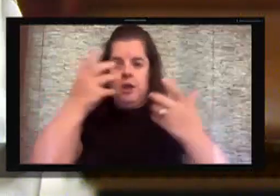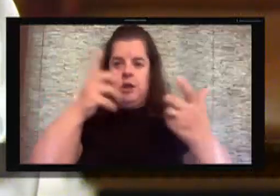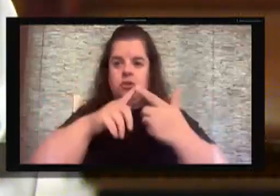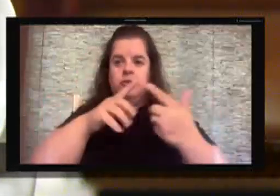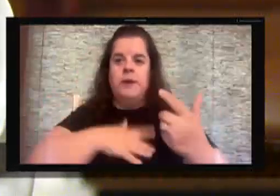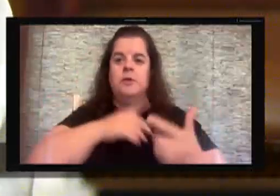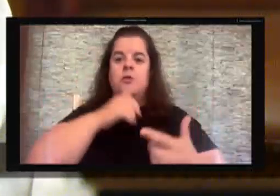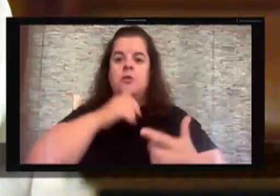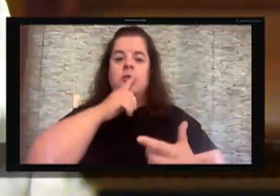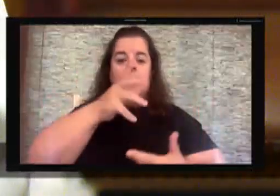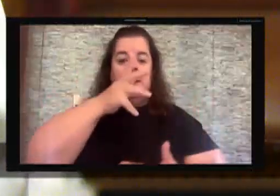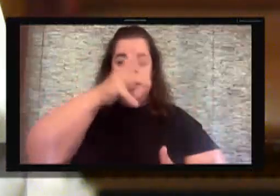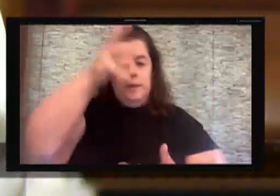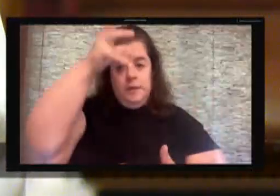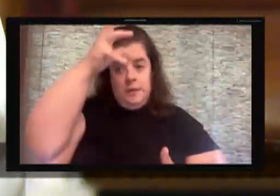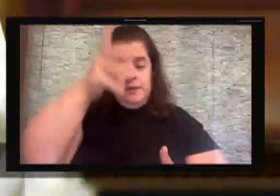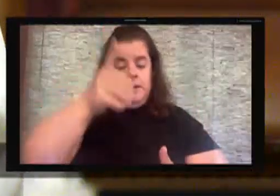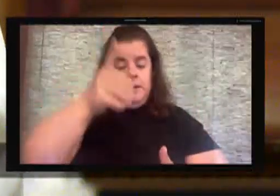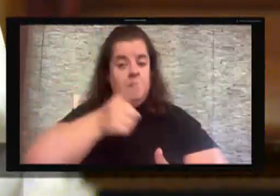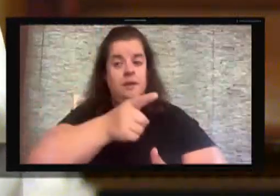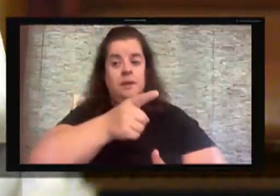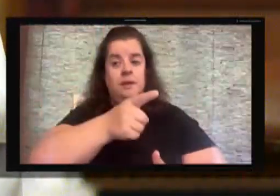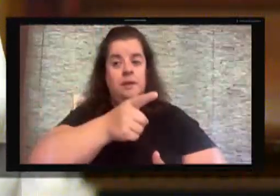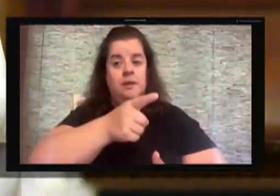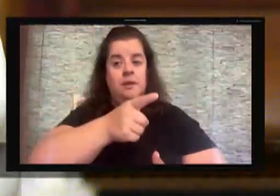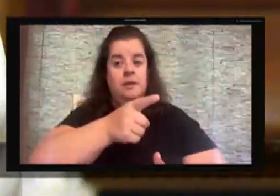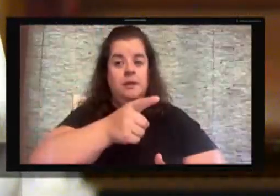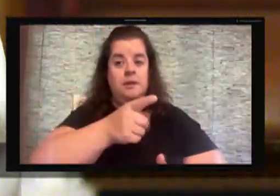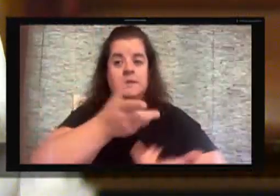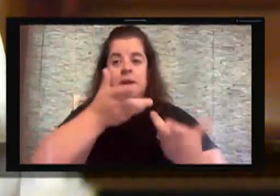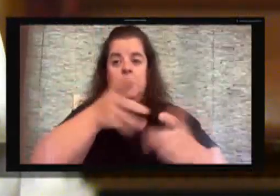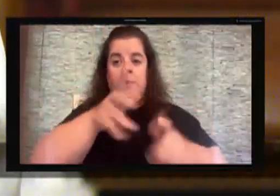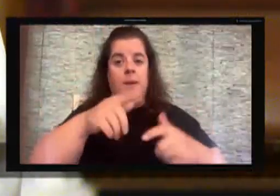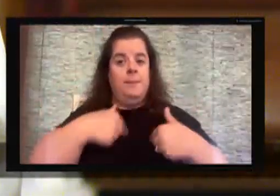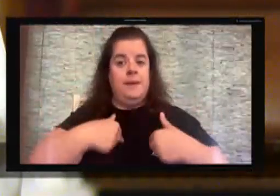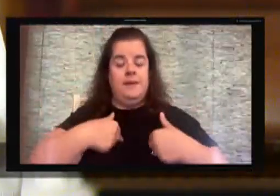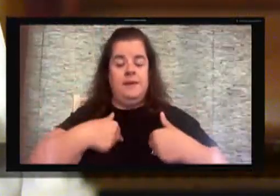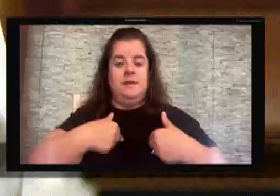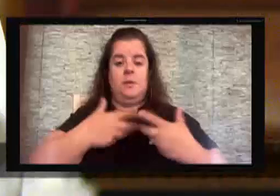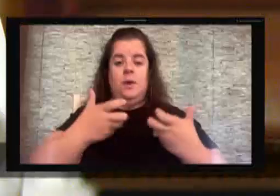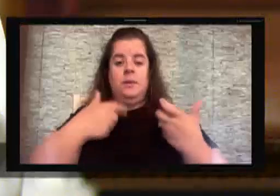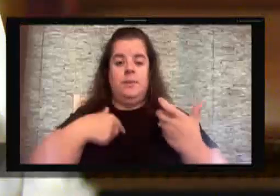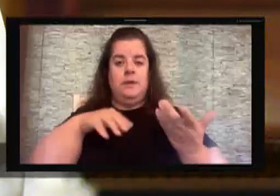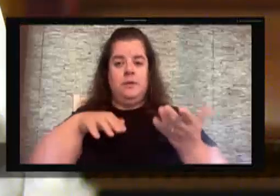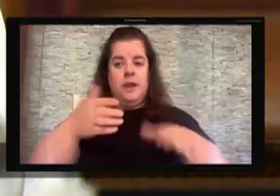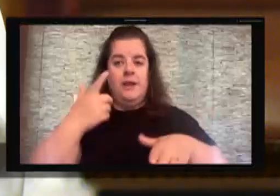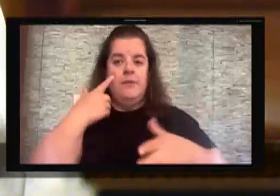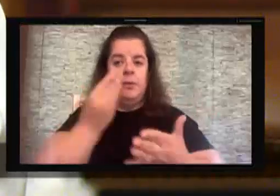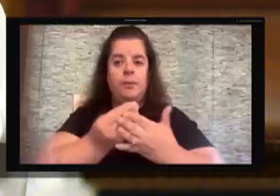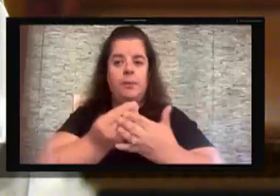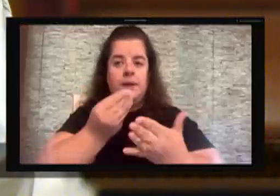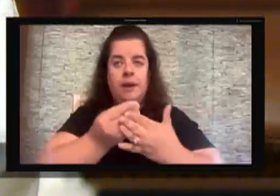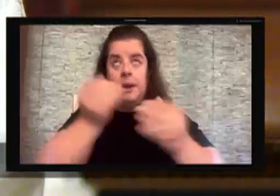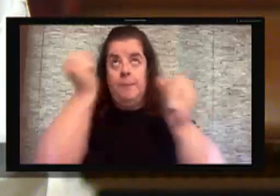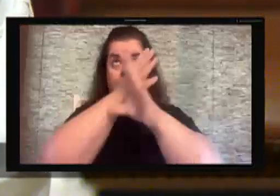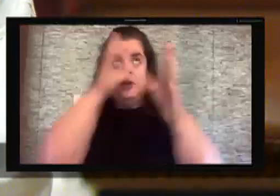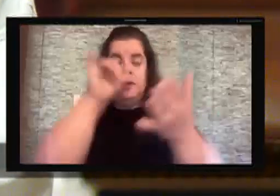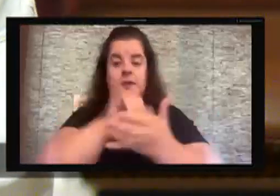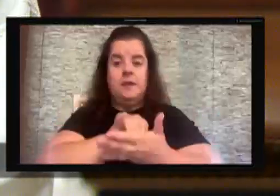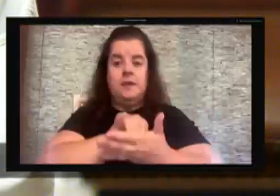father who wanted me dead for money. Imagine that. I was sold